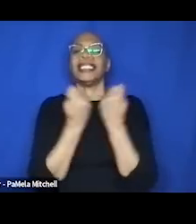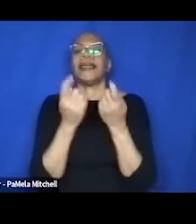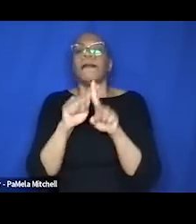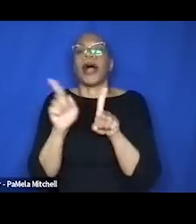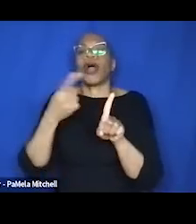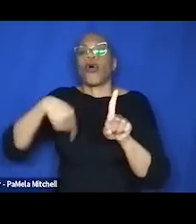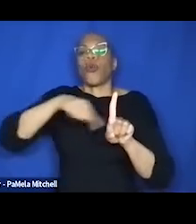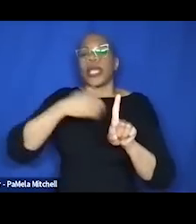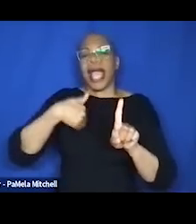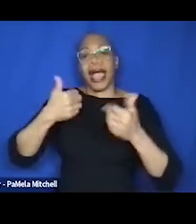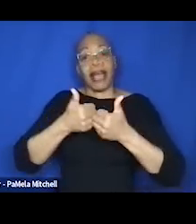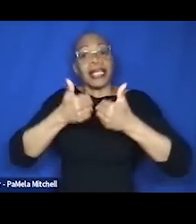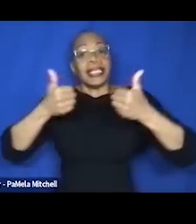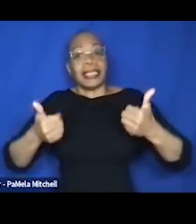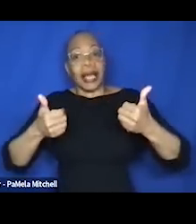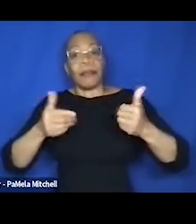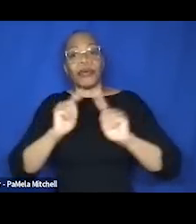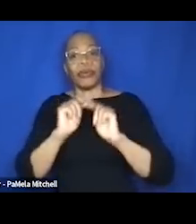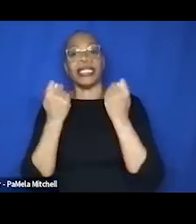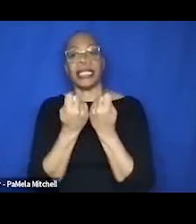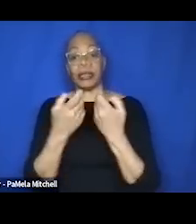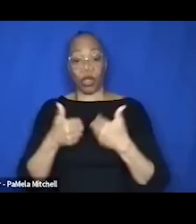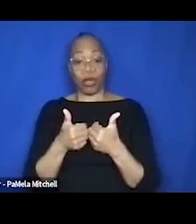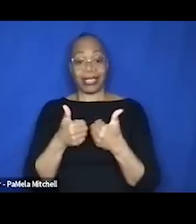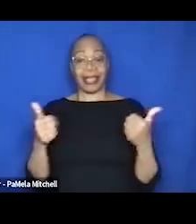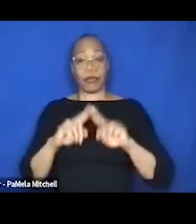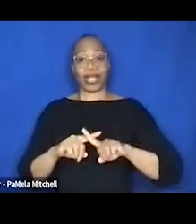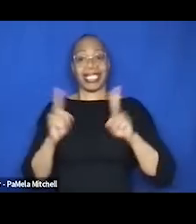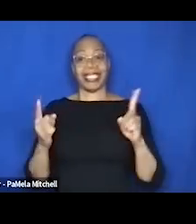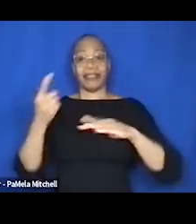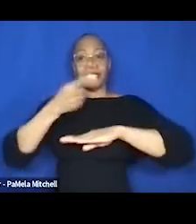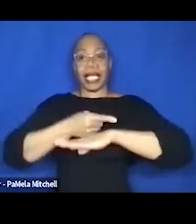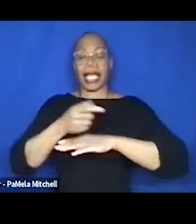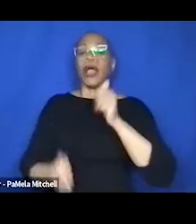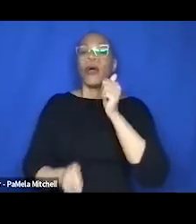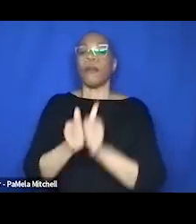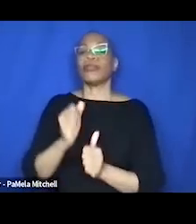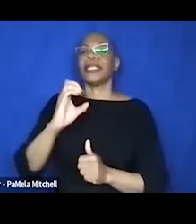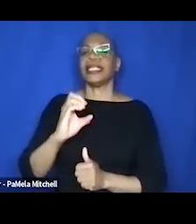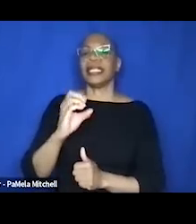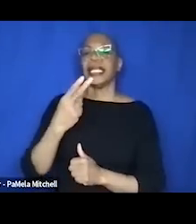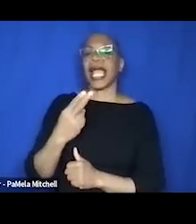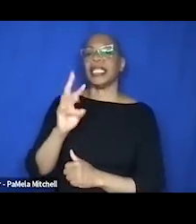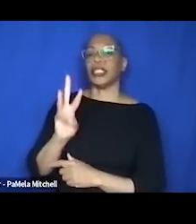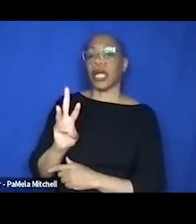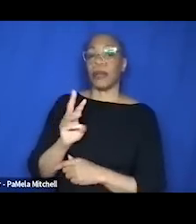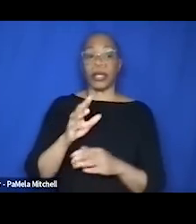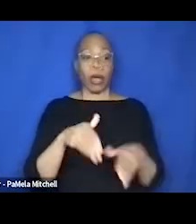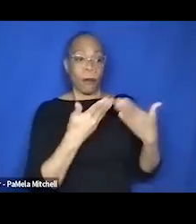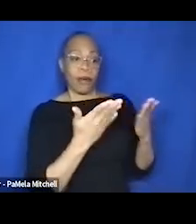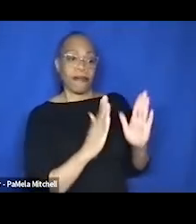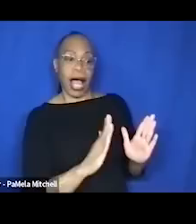days. So it's mostly either a CHW, a provider, and an RN, or a CHW,